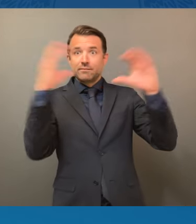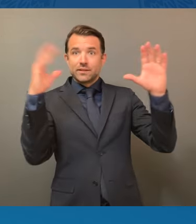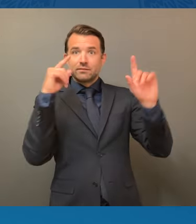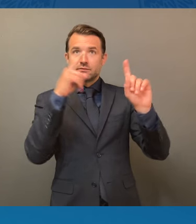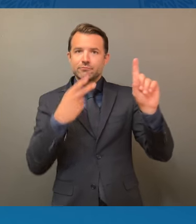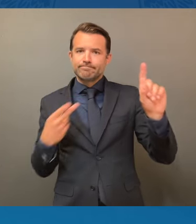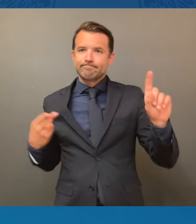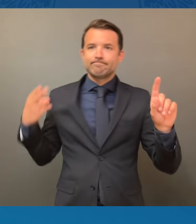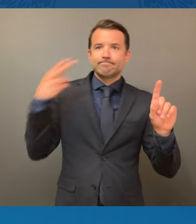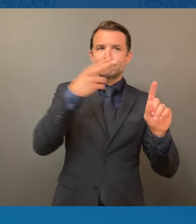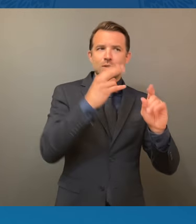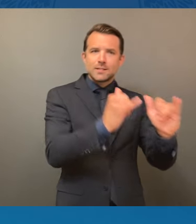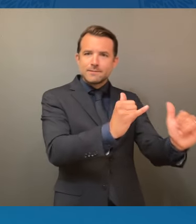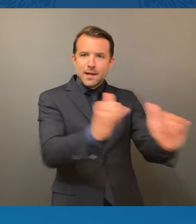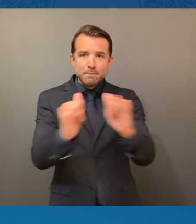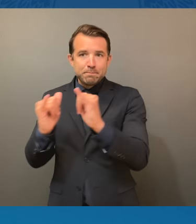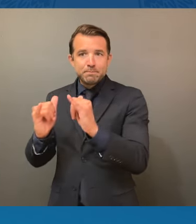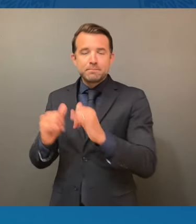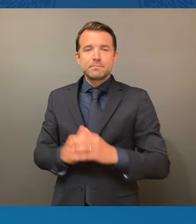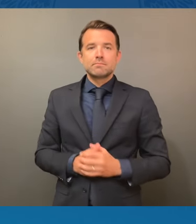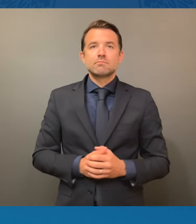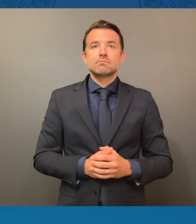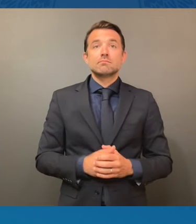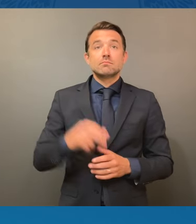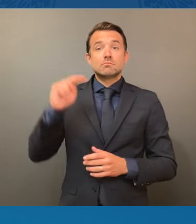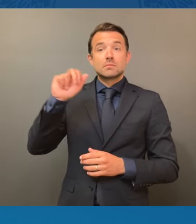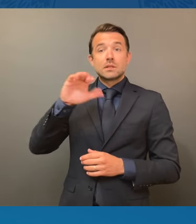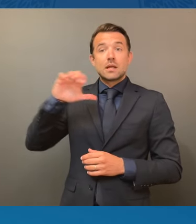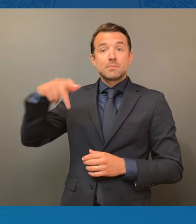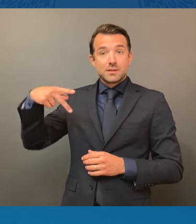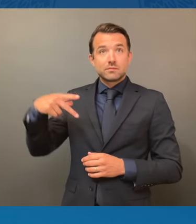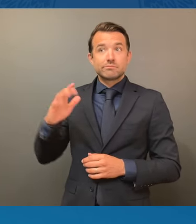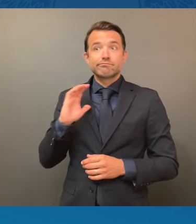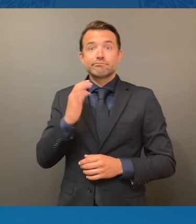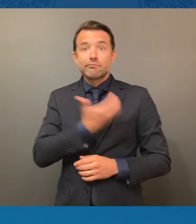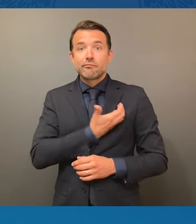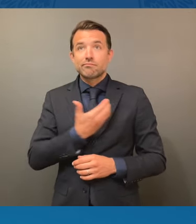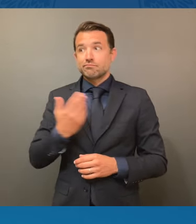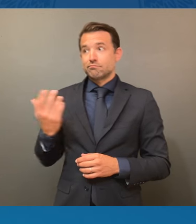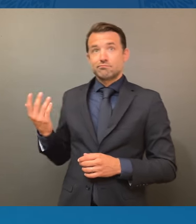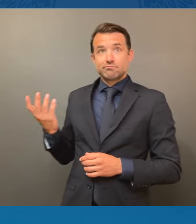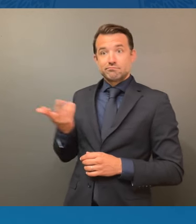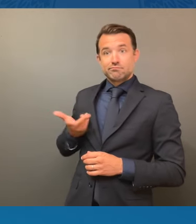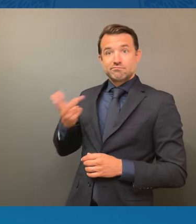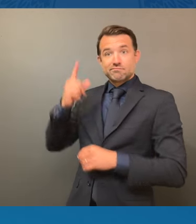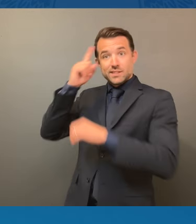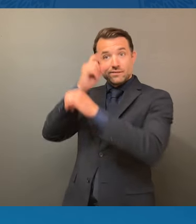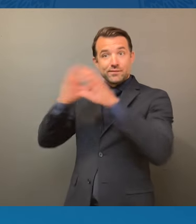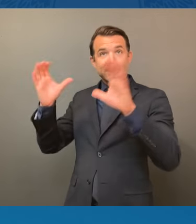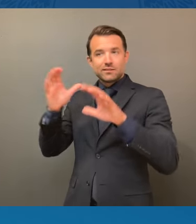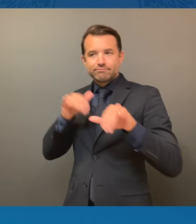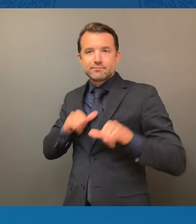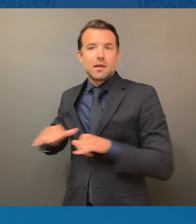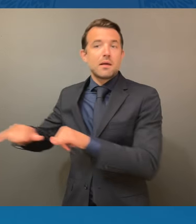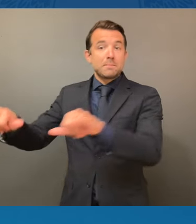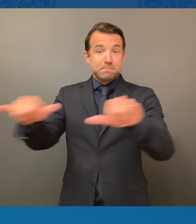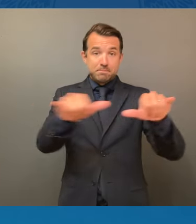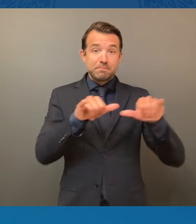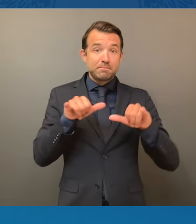see, we see and are prepared to address the disparities that are holding so many people back in our